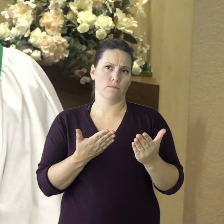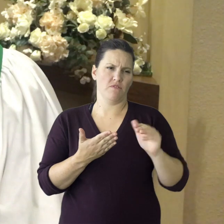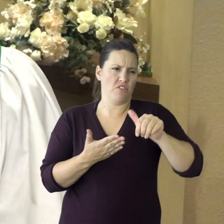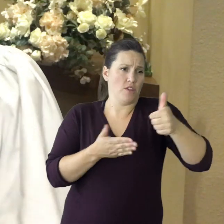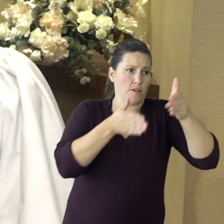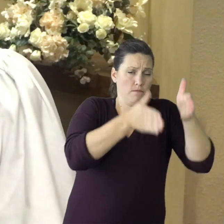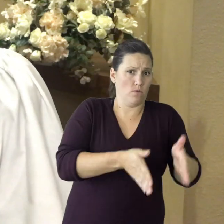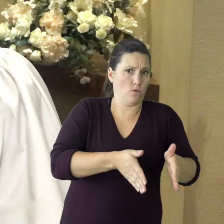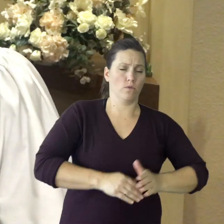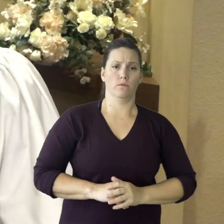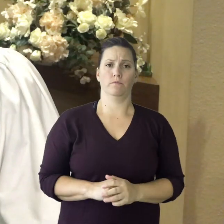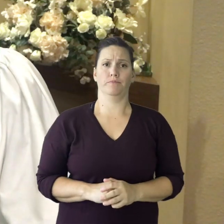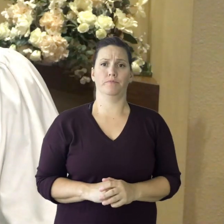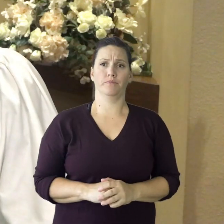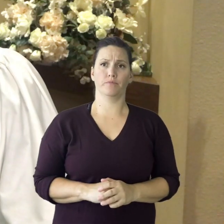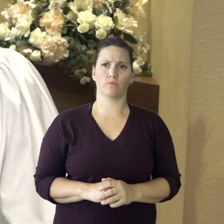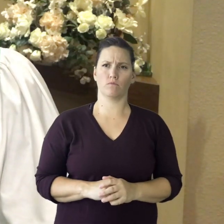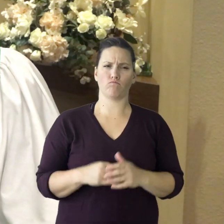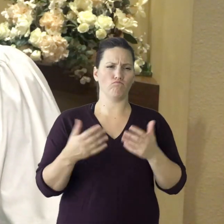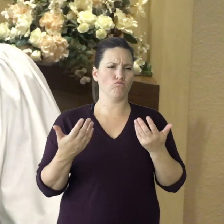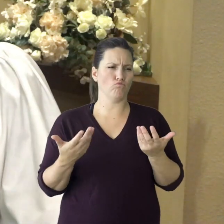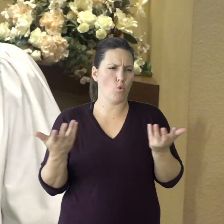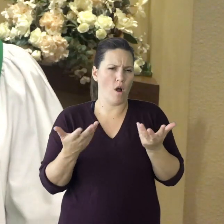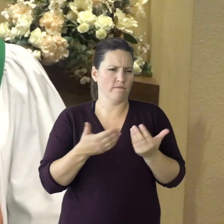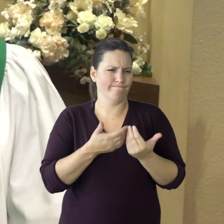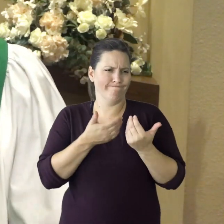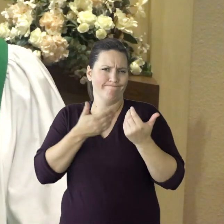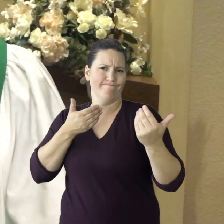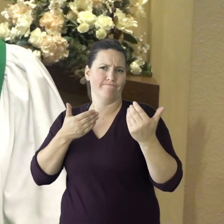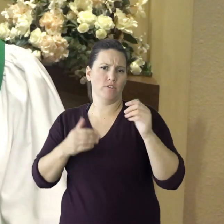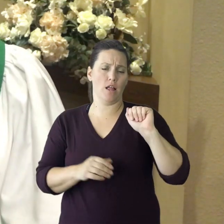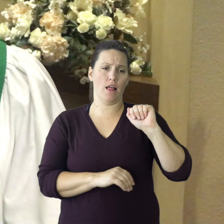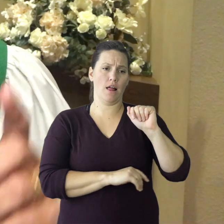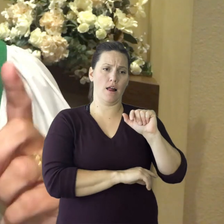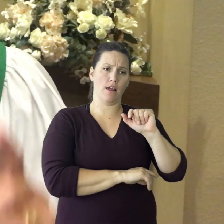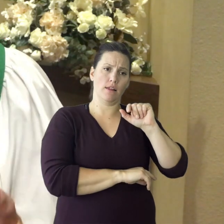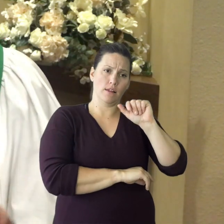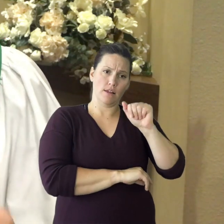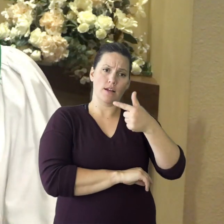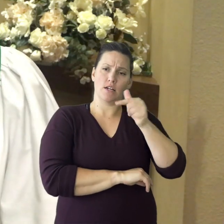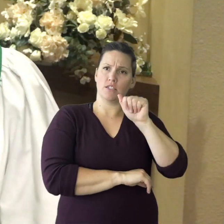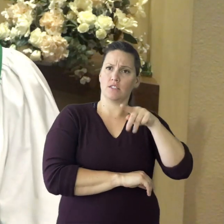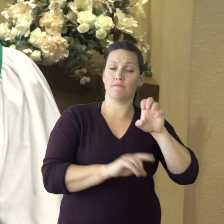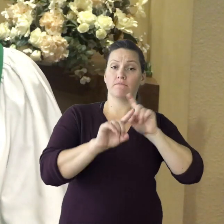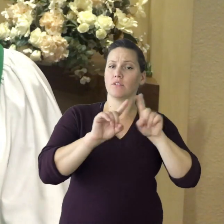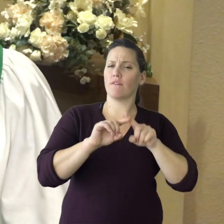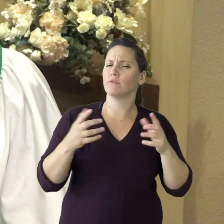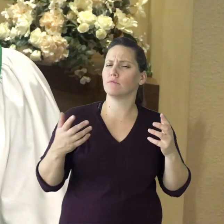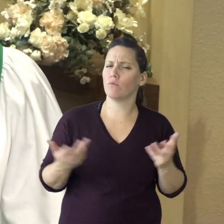back from the other person. What sets the New Testament Greek word agape